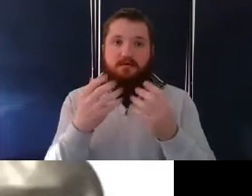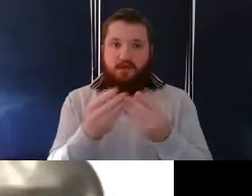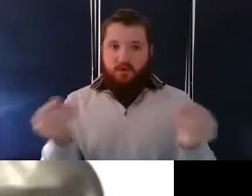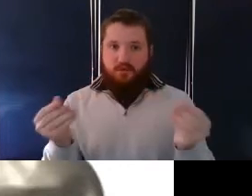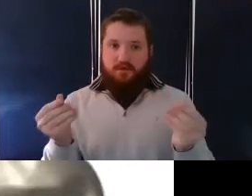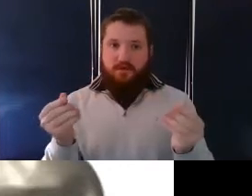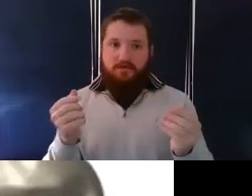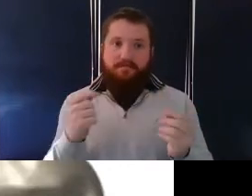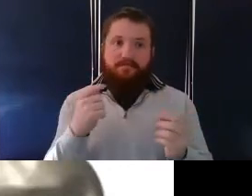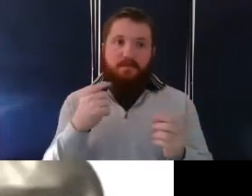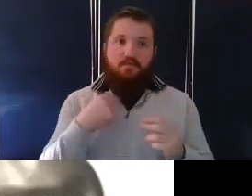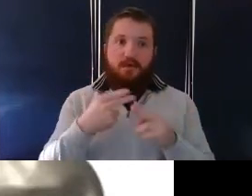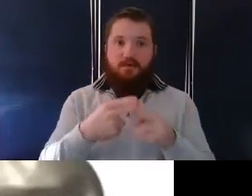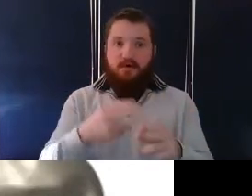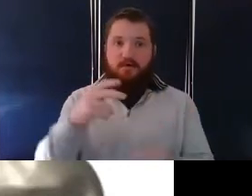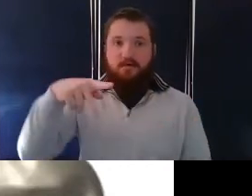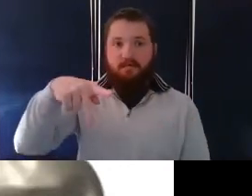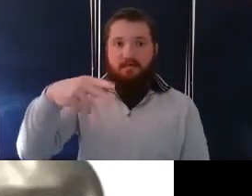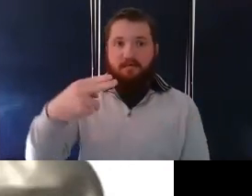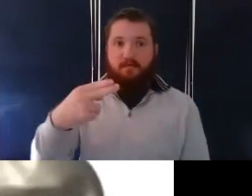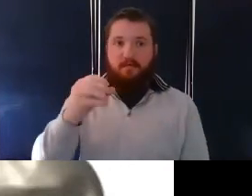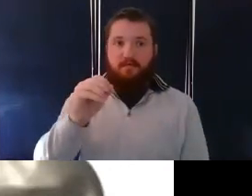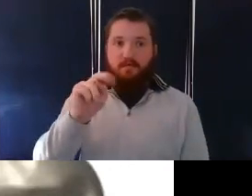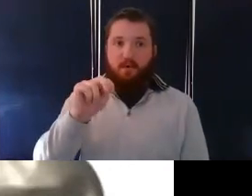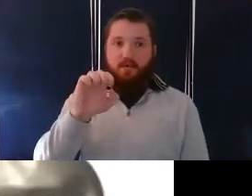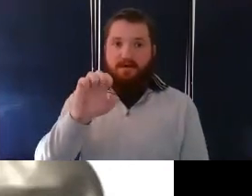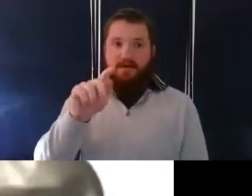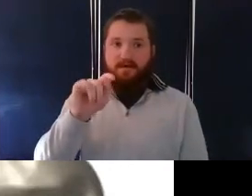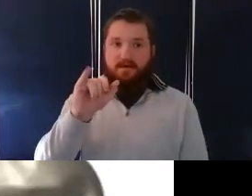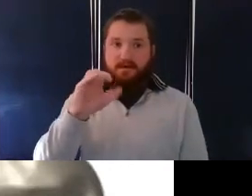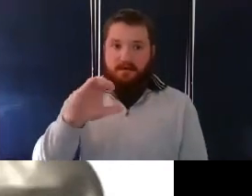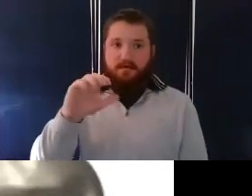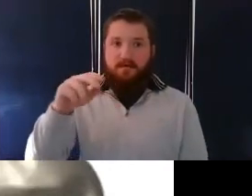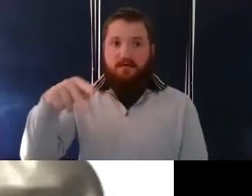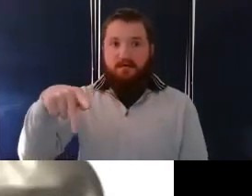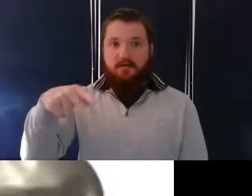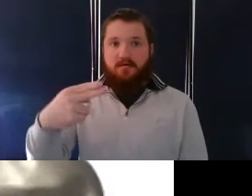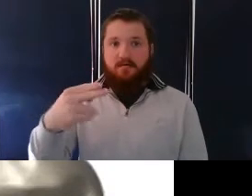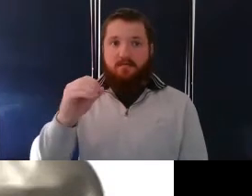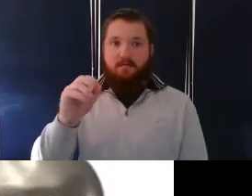So we want to show some challenges and solutions.